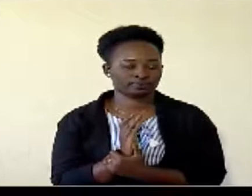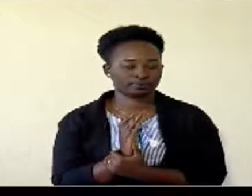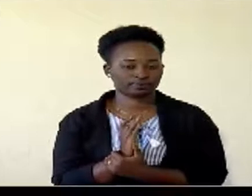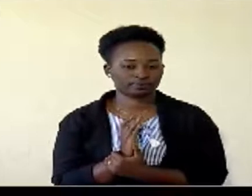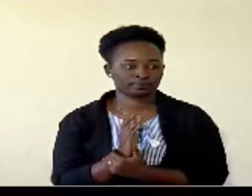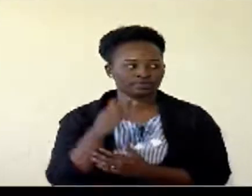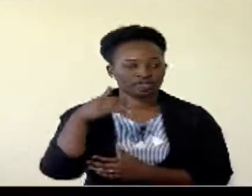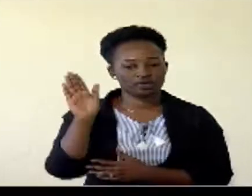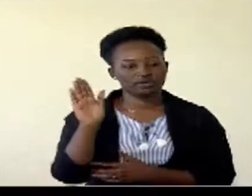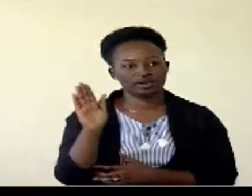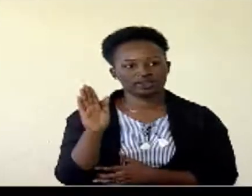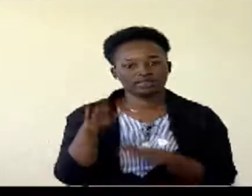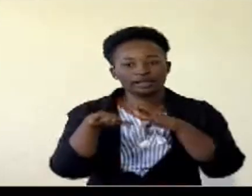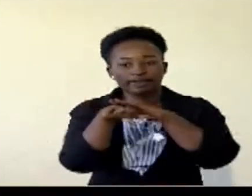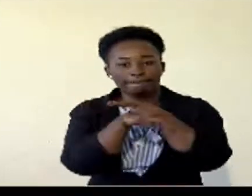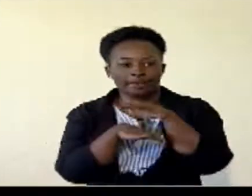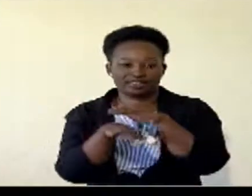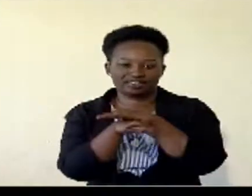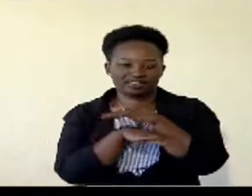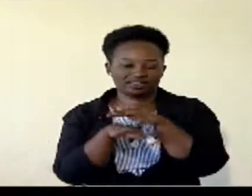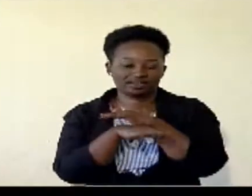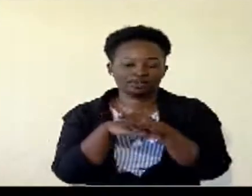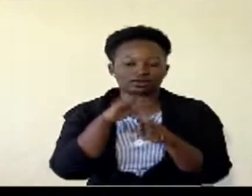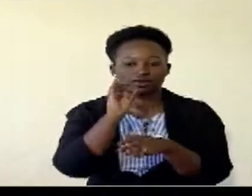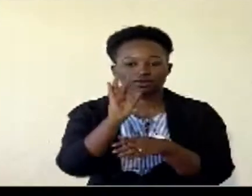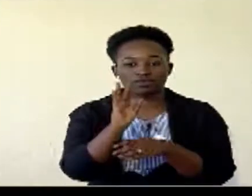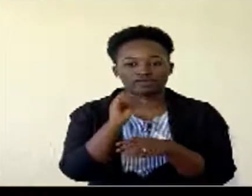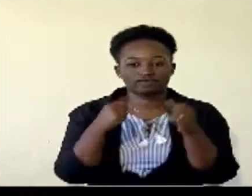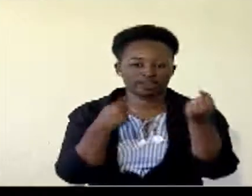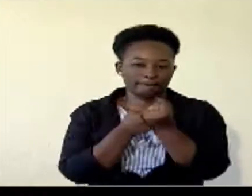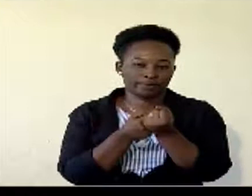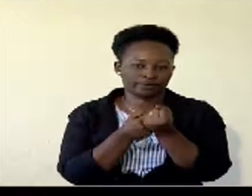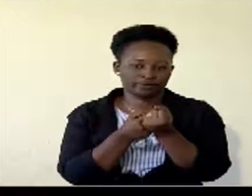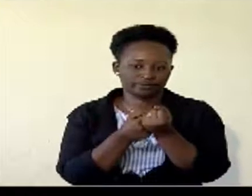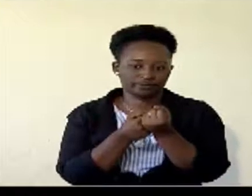the what? The base of support.